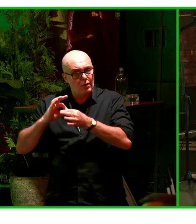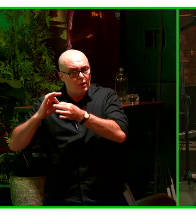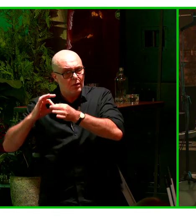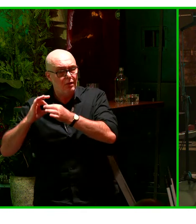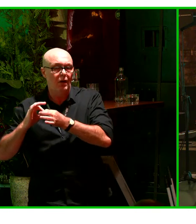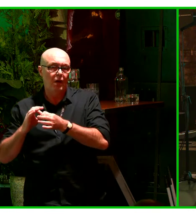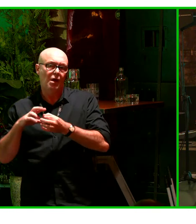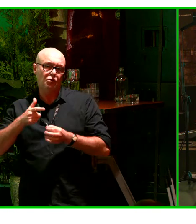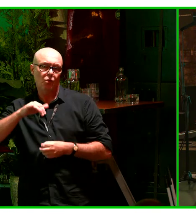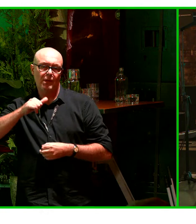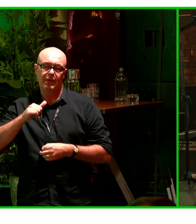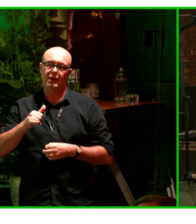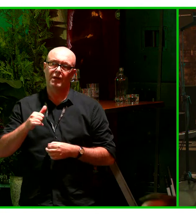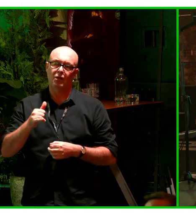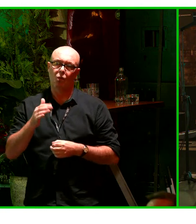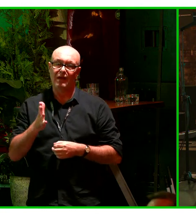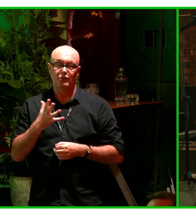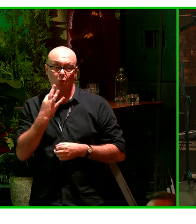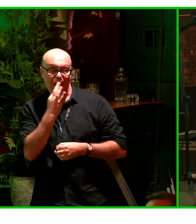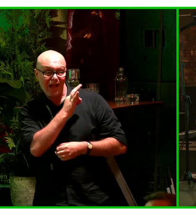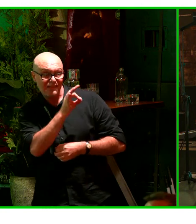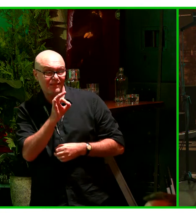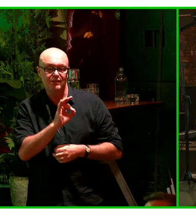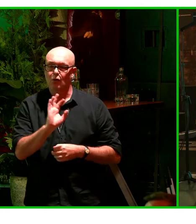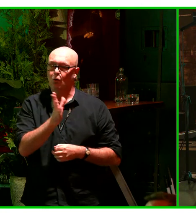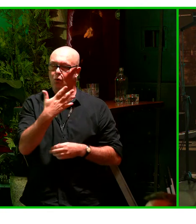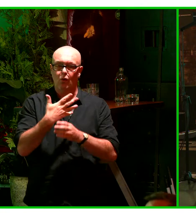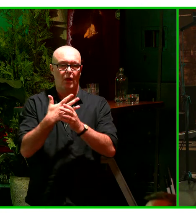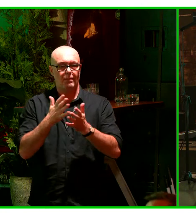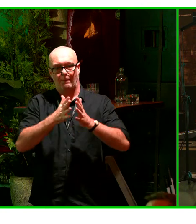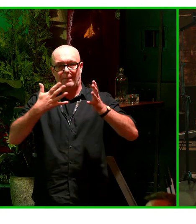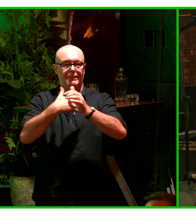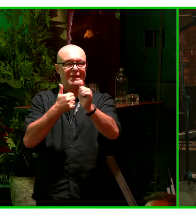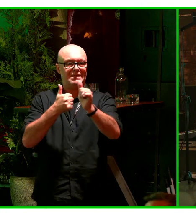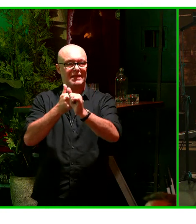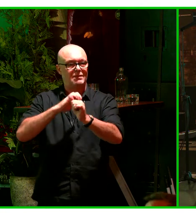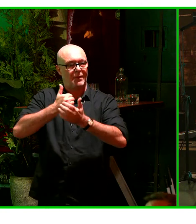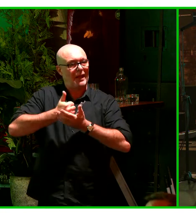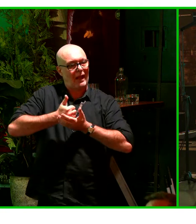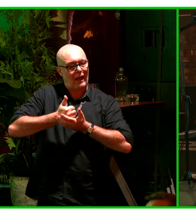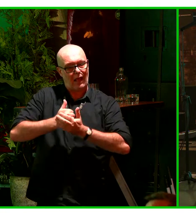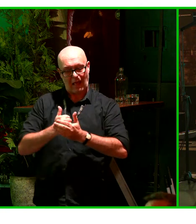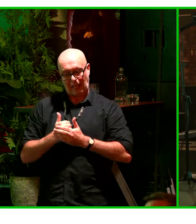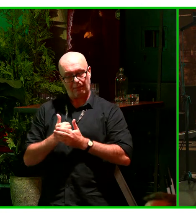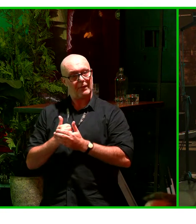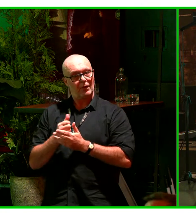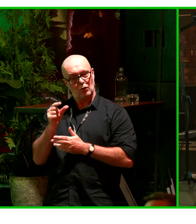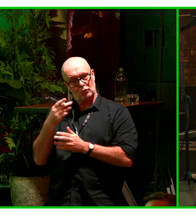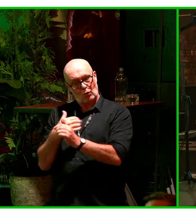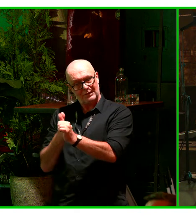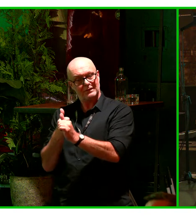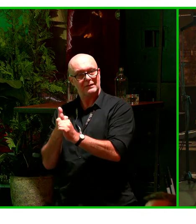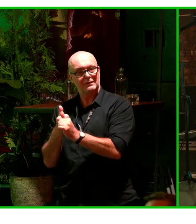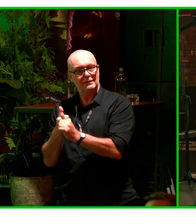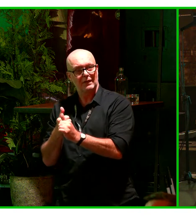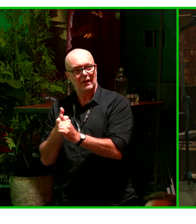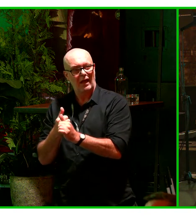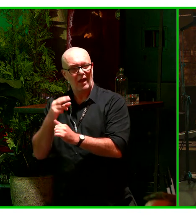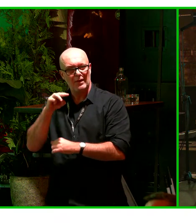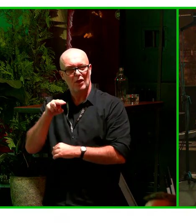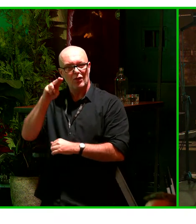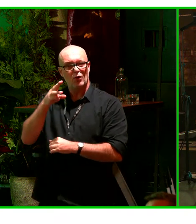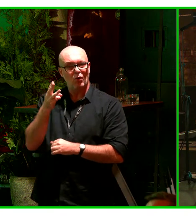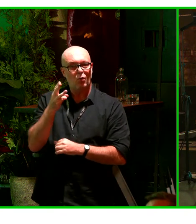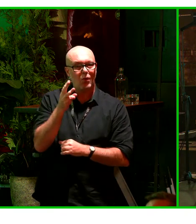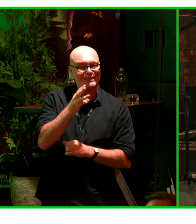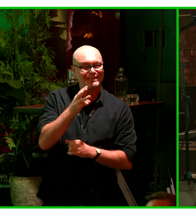might be that we have to come to all of you, big businesses helping small businesses. You know, the Northwest, I think, is not just gonna have to think of traditional, let's have some more